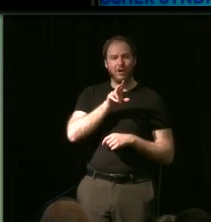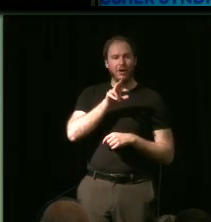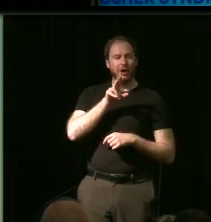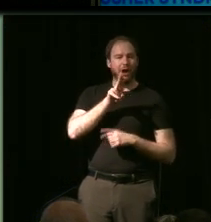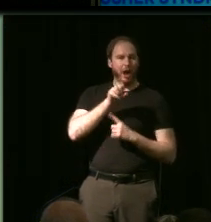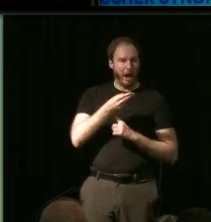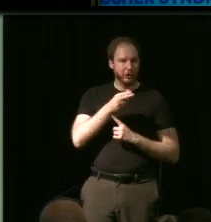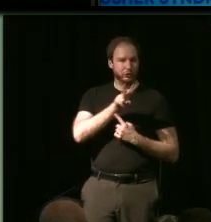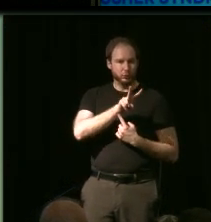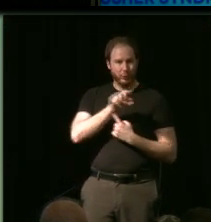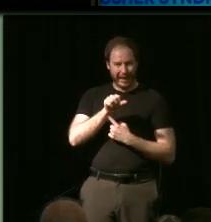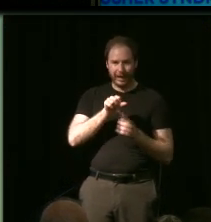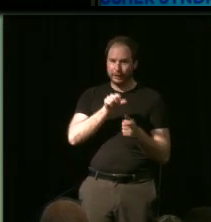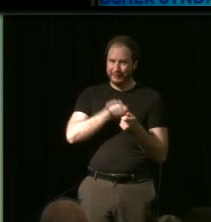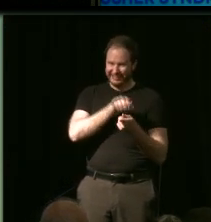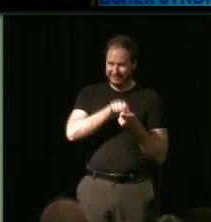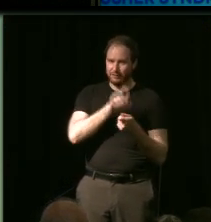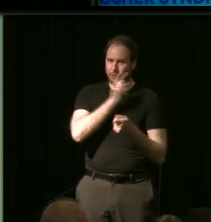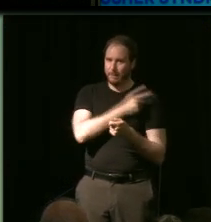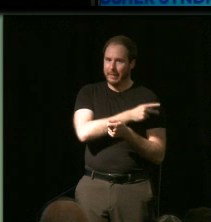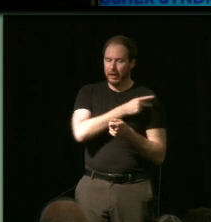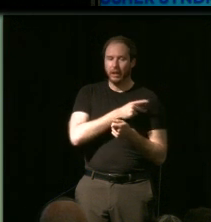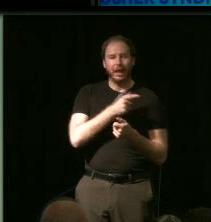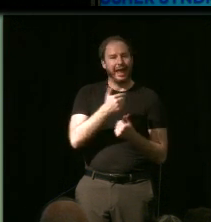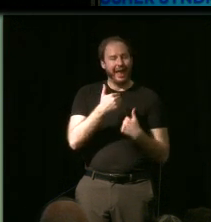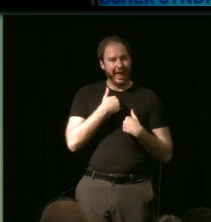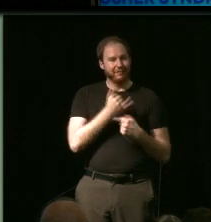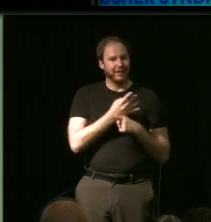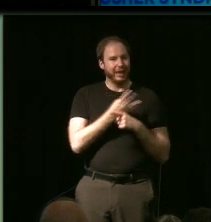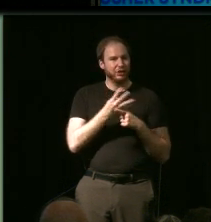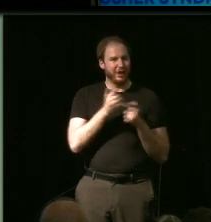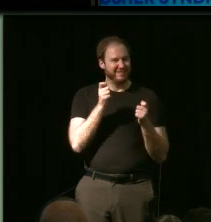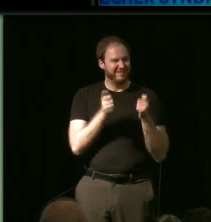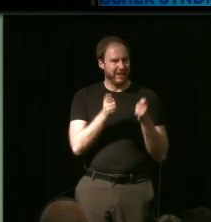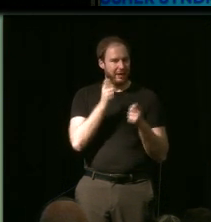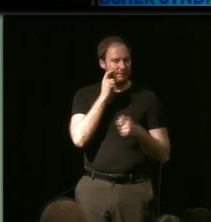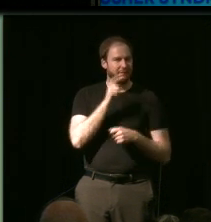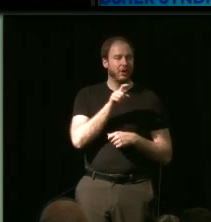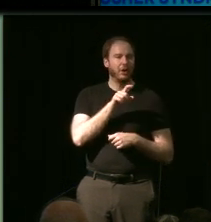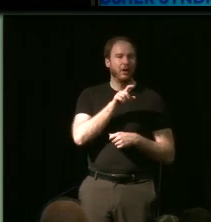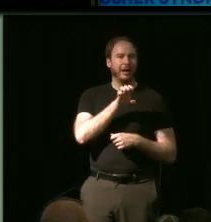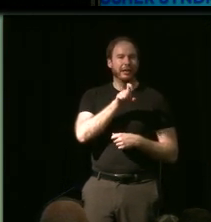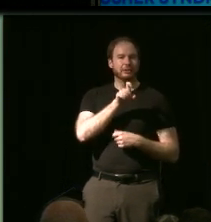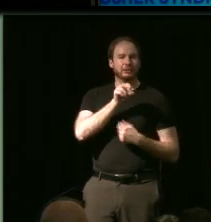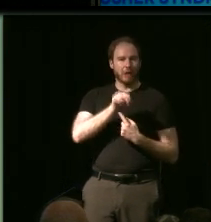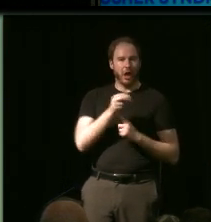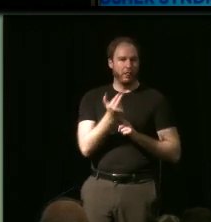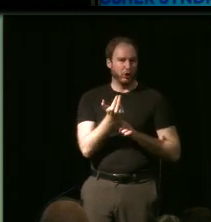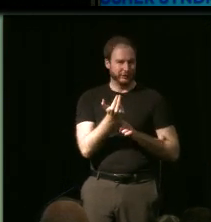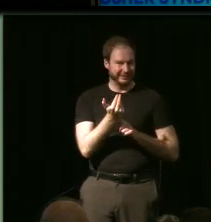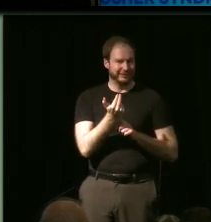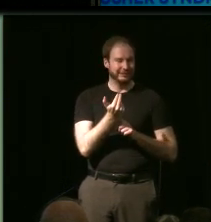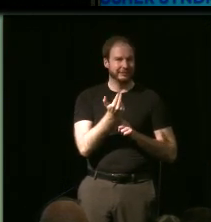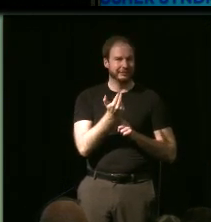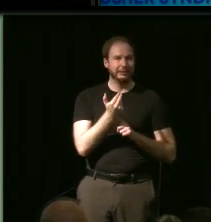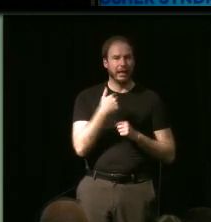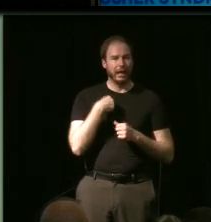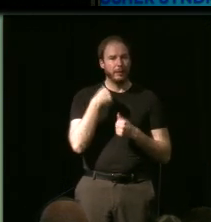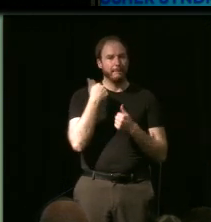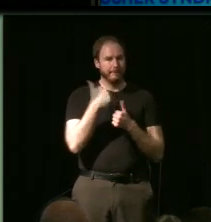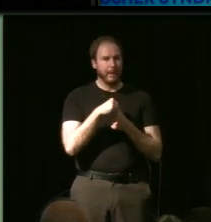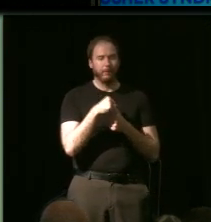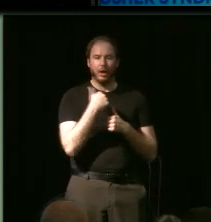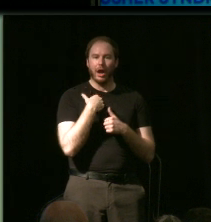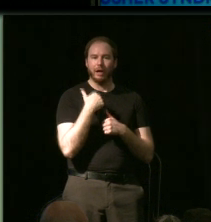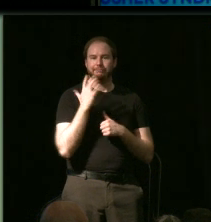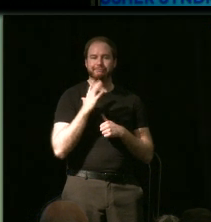specific only to patients who had genetic variants in exon 13, and I was practicing via